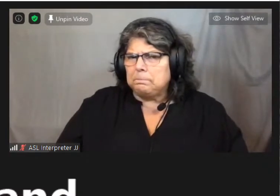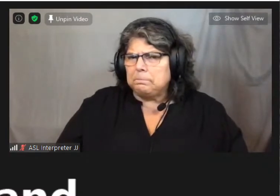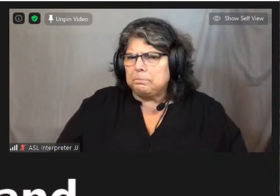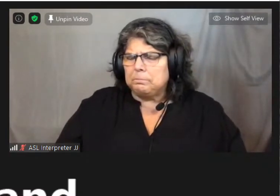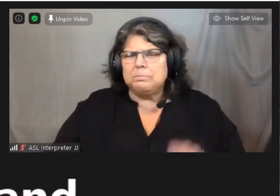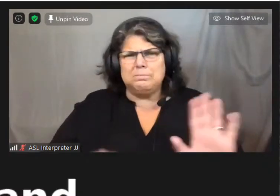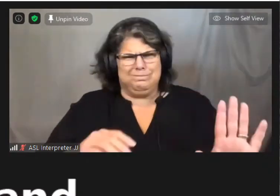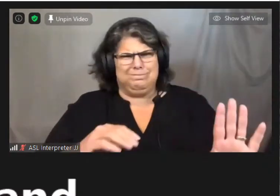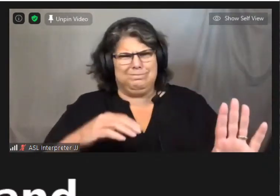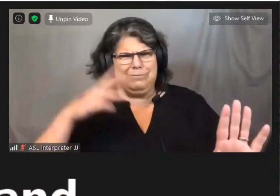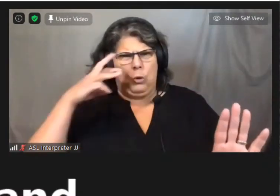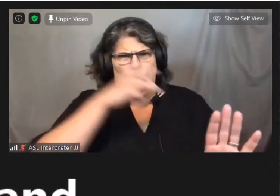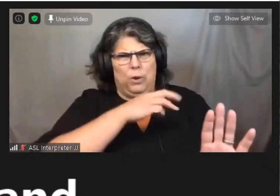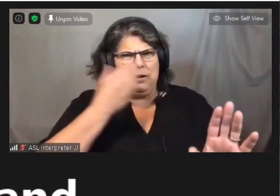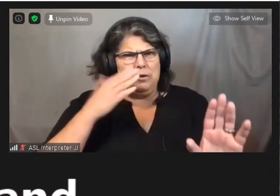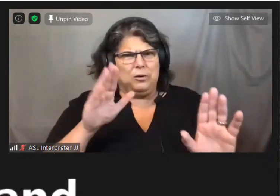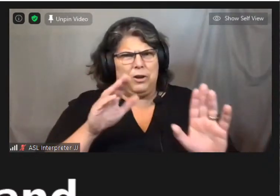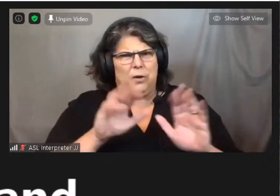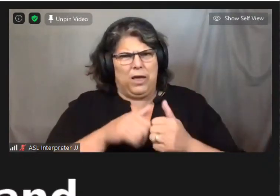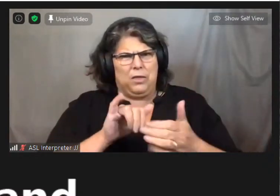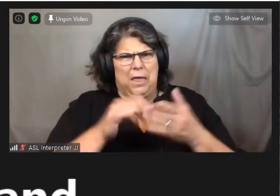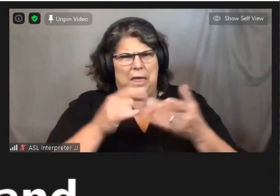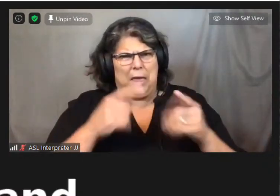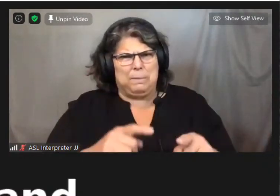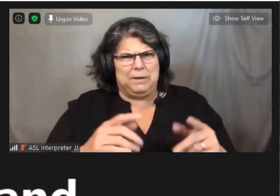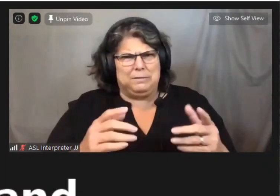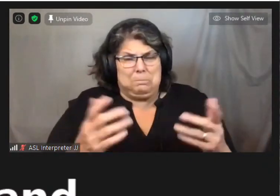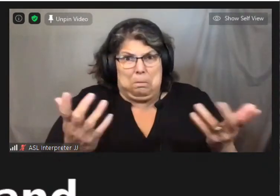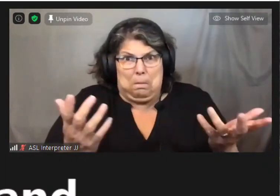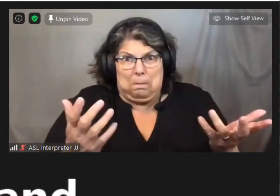That is weird. I don't know how I got muted.